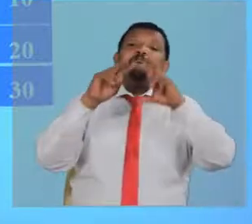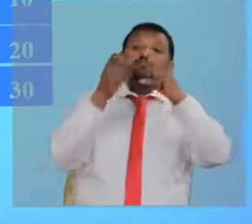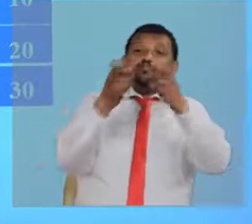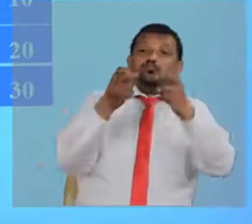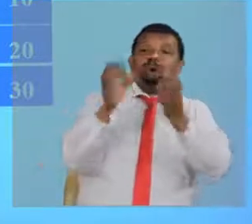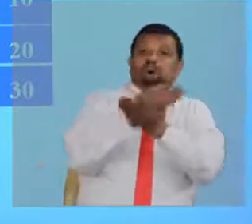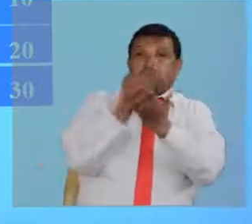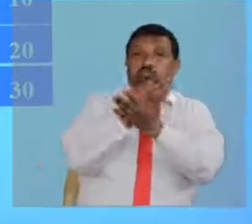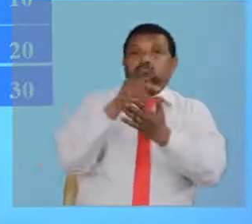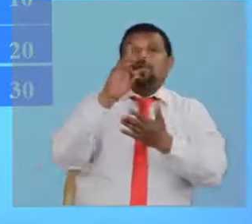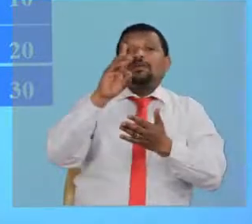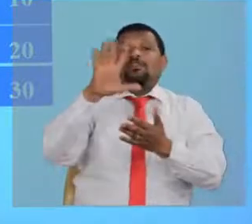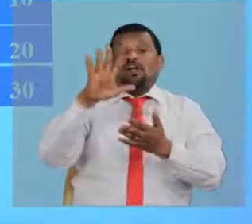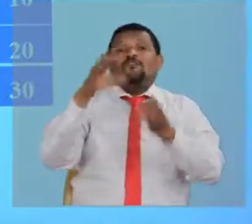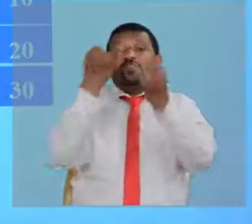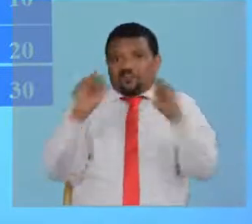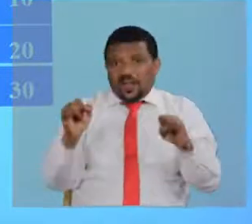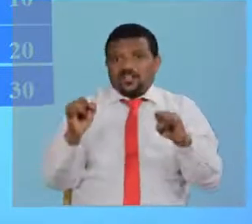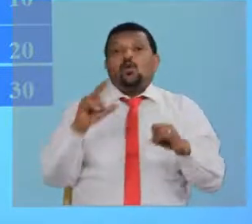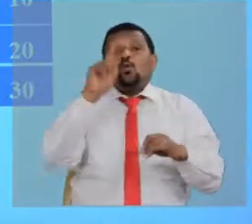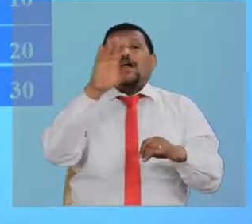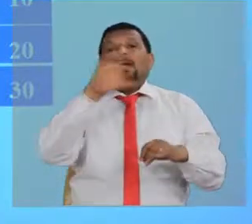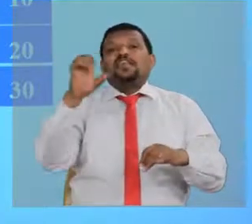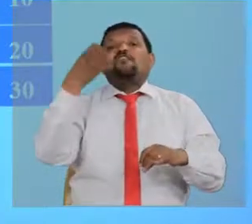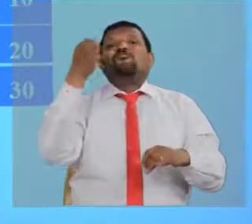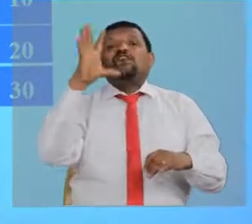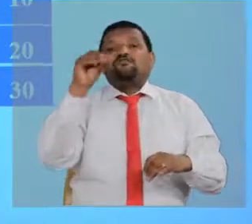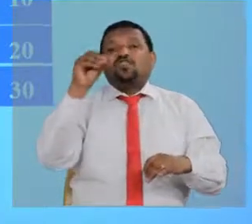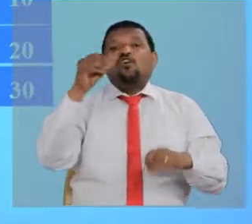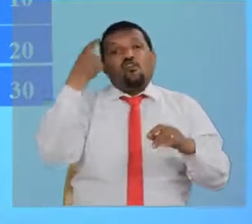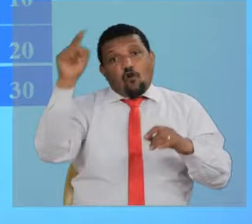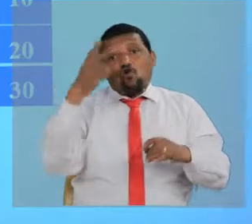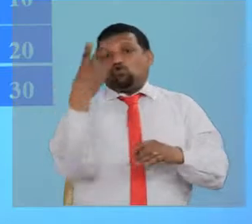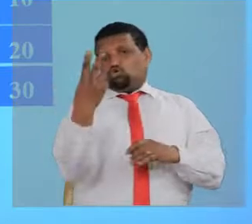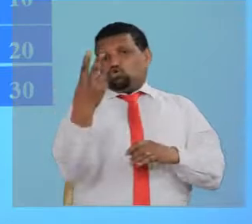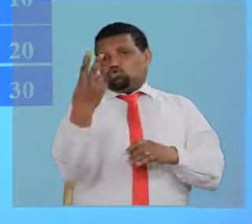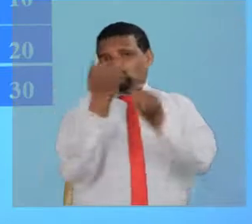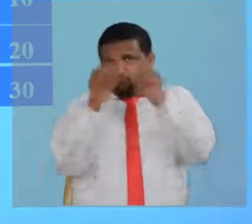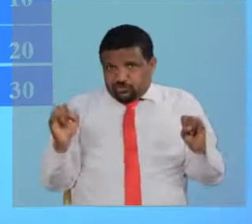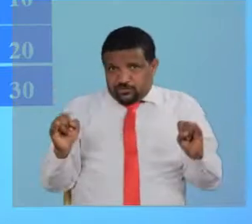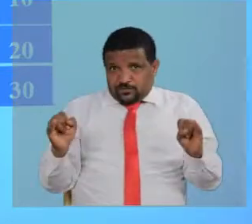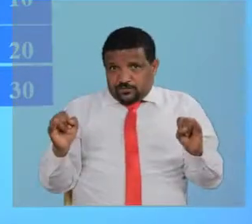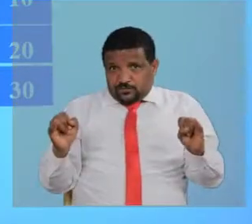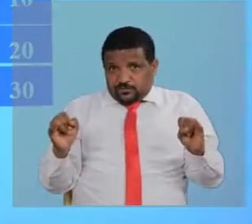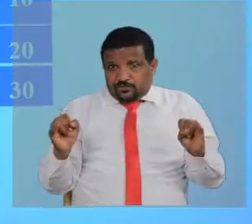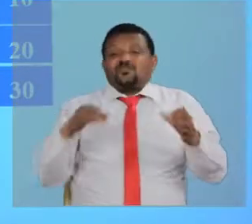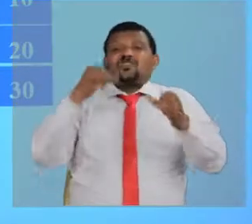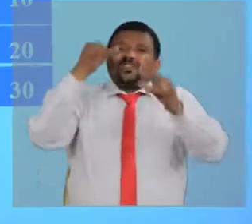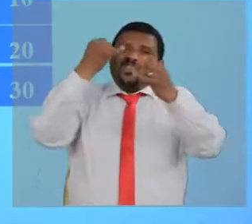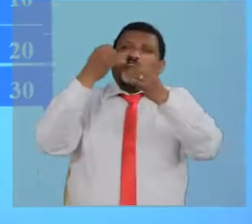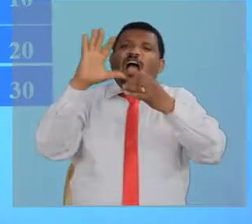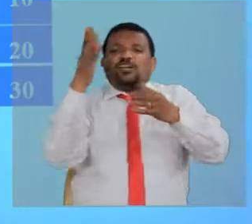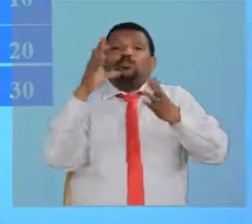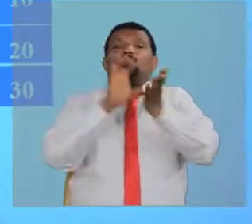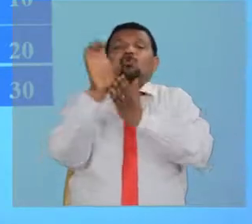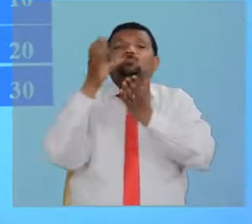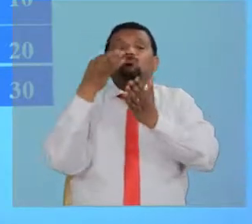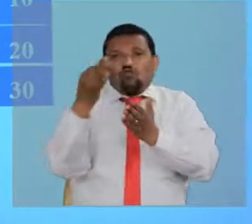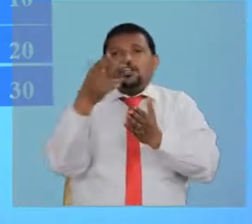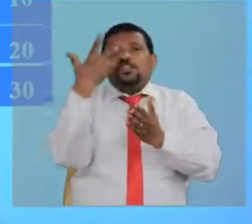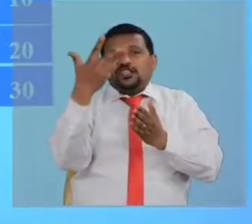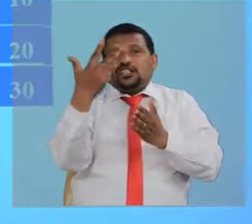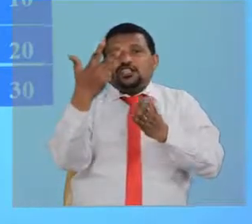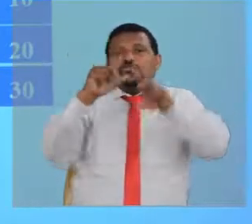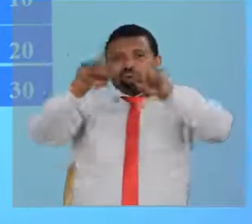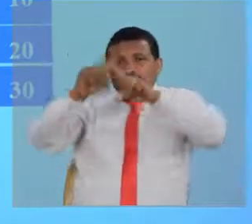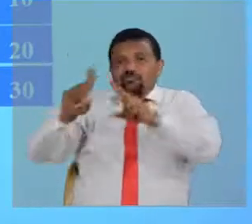75. It is calculated by dividing 150 for 2. And the average cost of 3 units